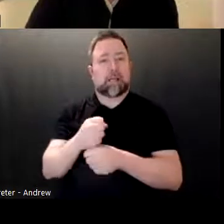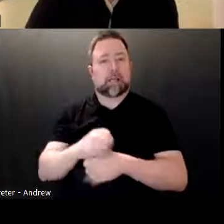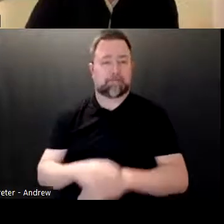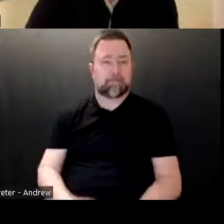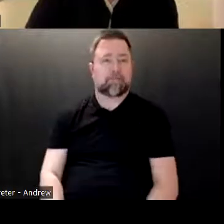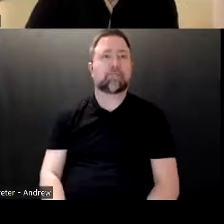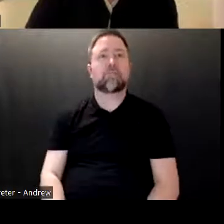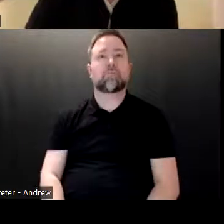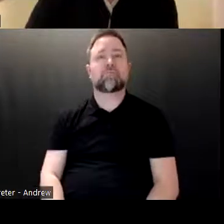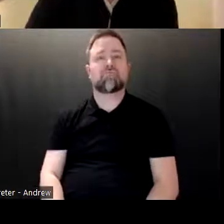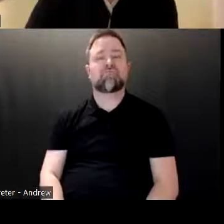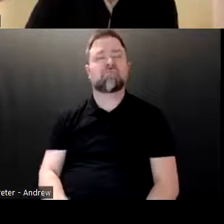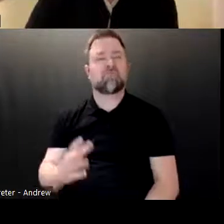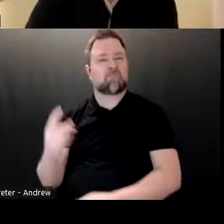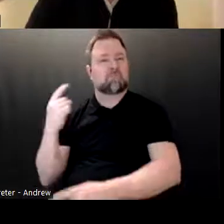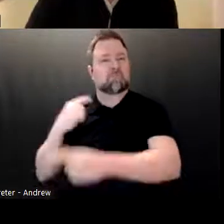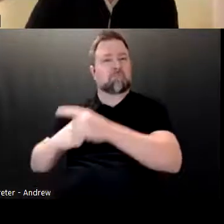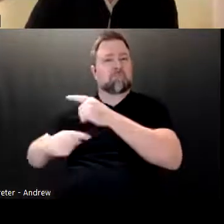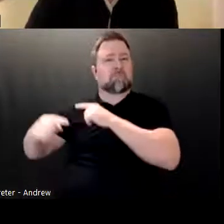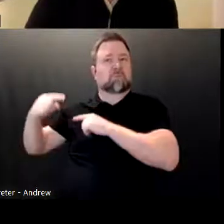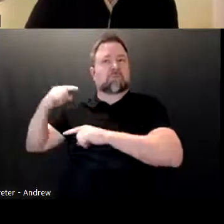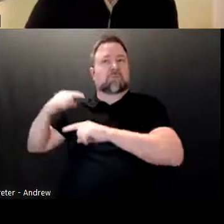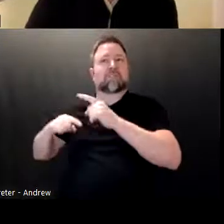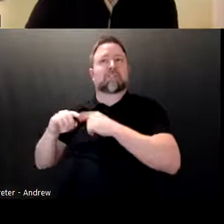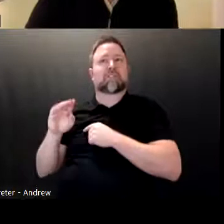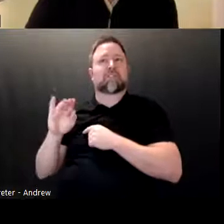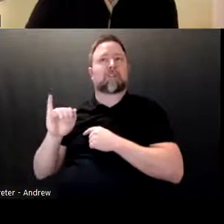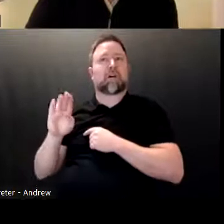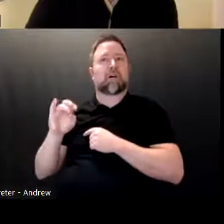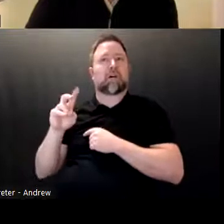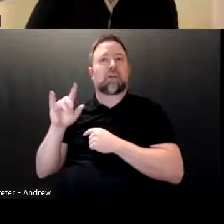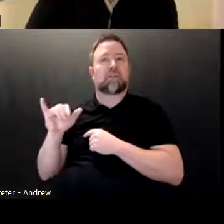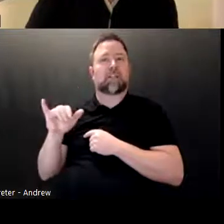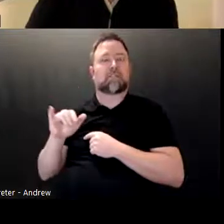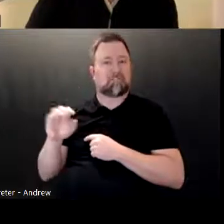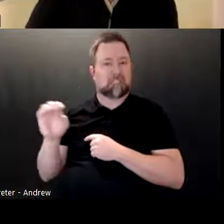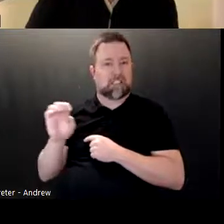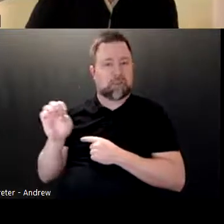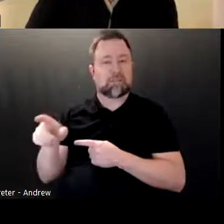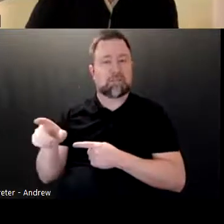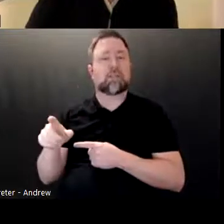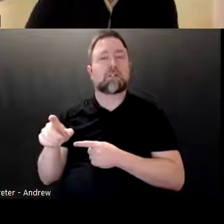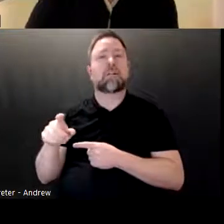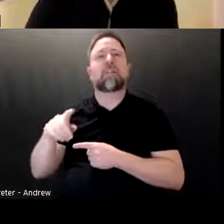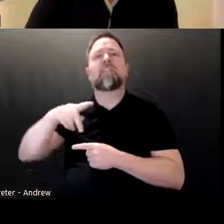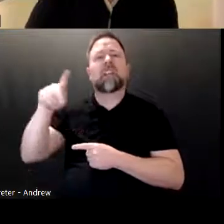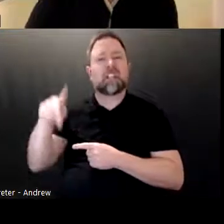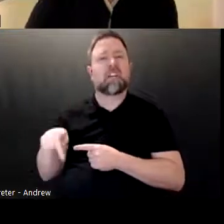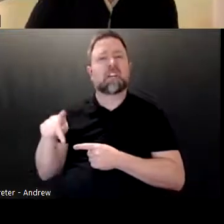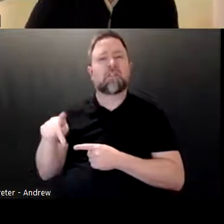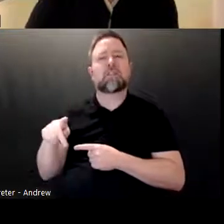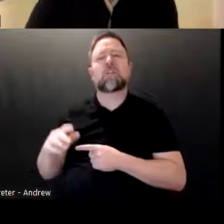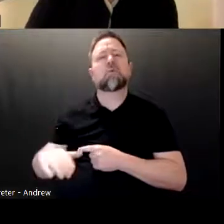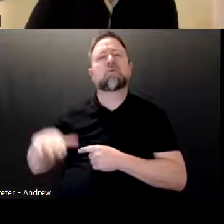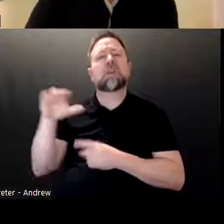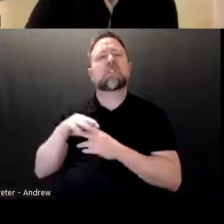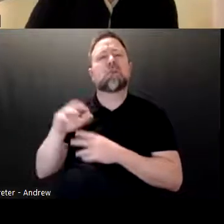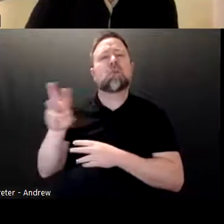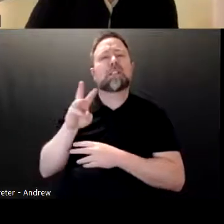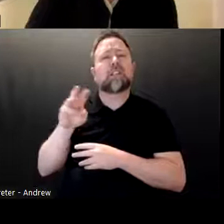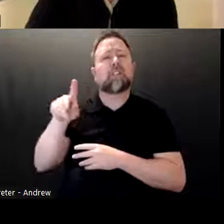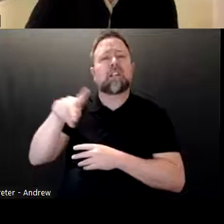he kept the identity of an artist, and he stated repeatedly and firmly that he approached furniture making as a form of sculpture,